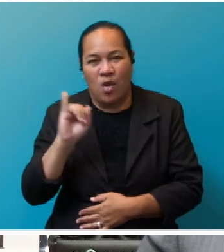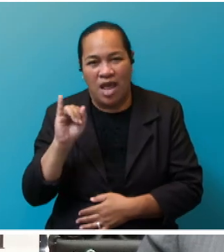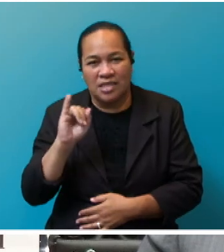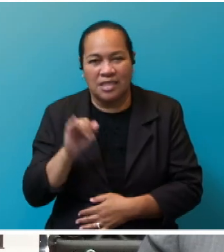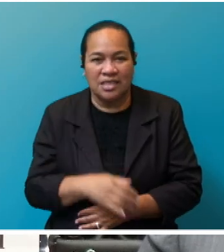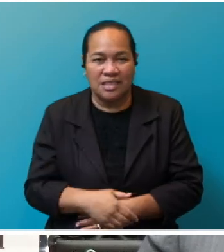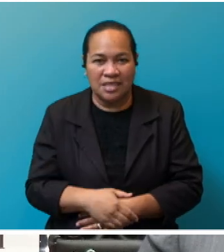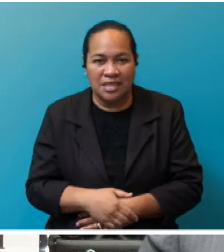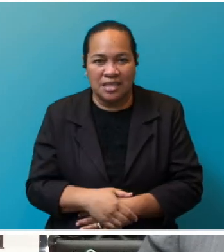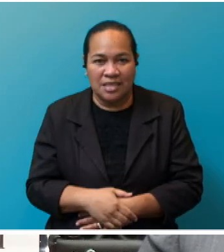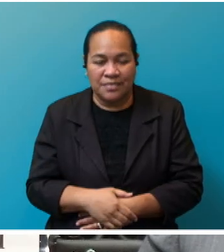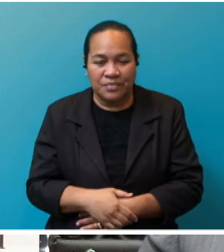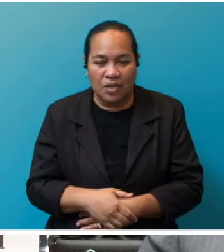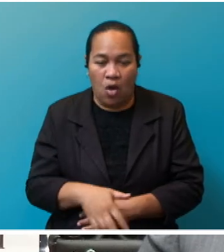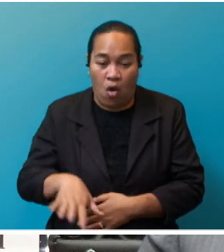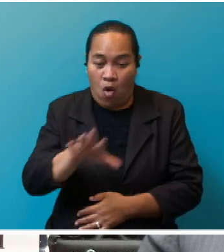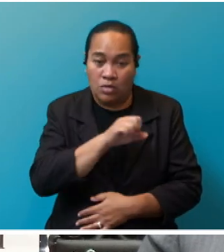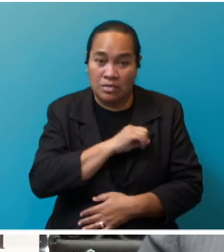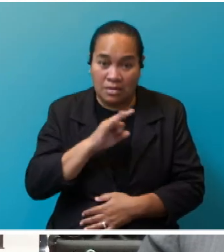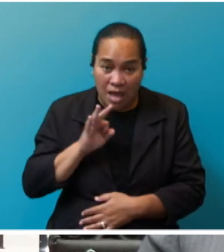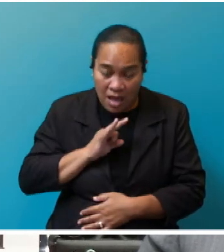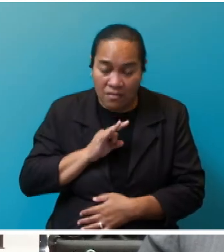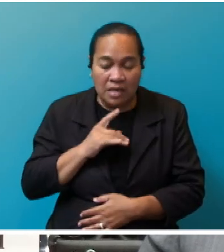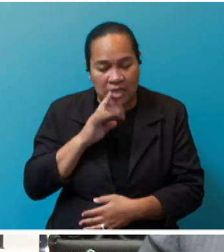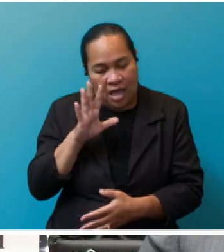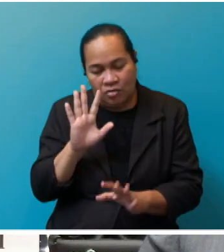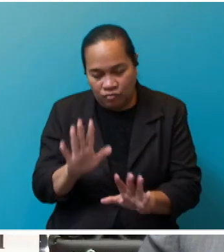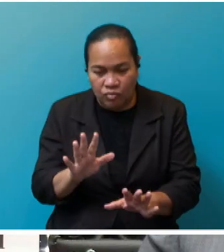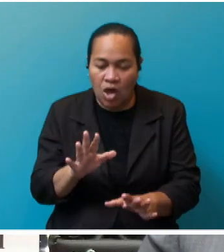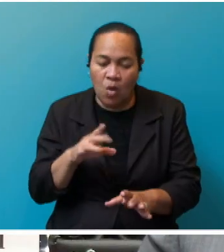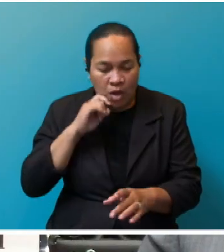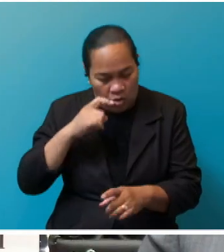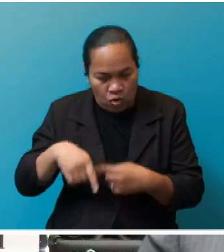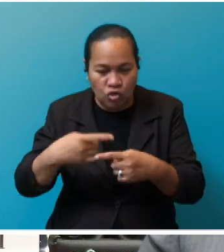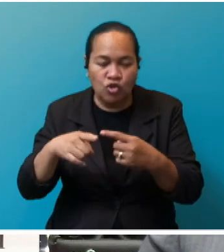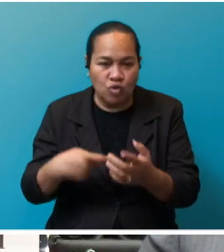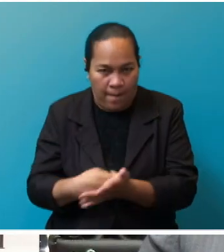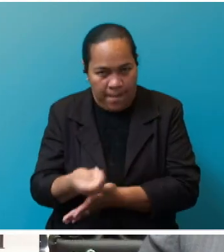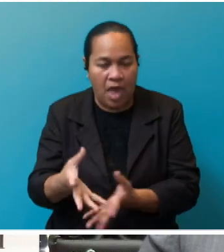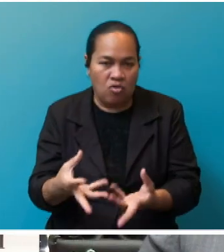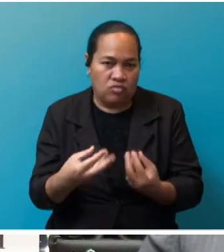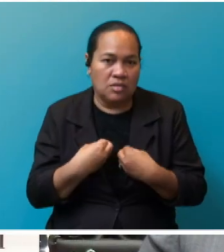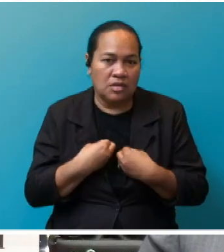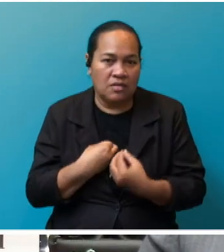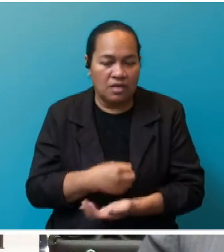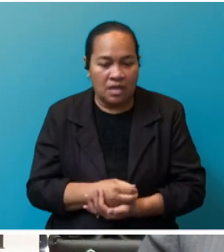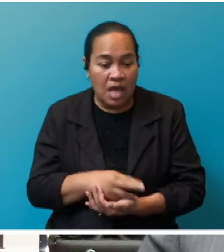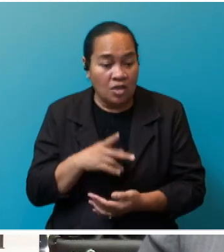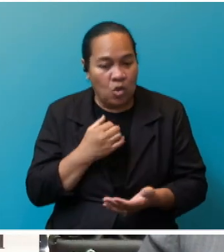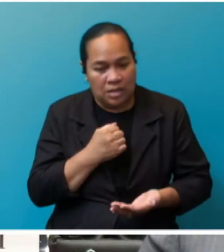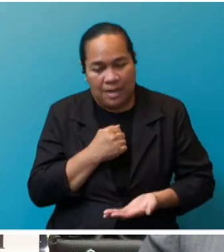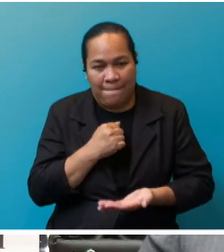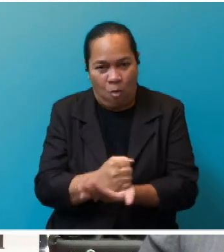They are all assured of their employment. They'll continue to be paid. And they're getting the support system